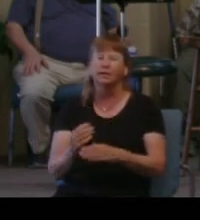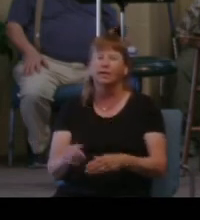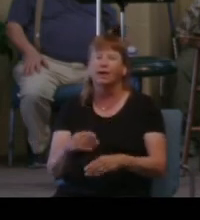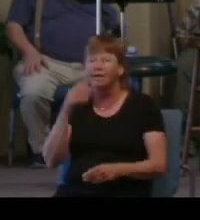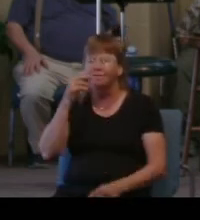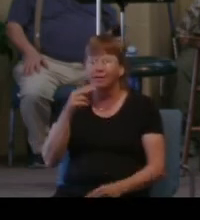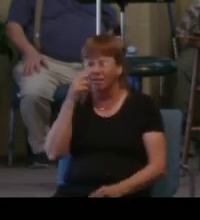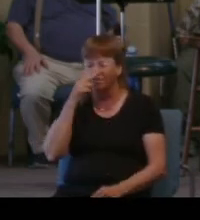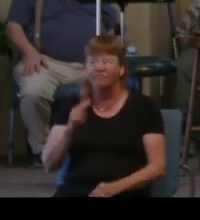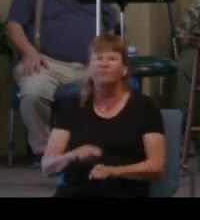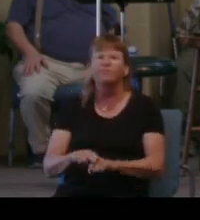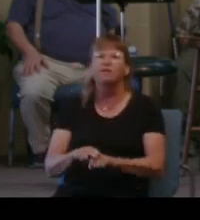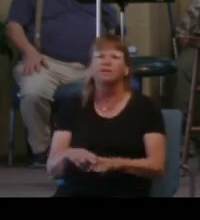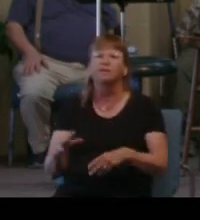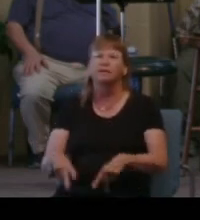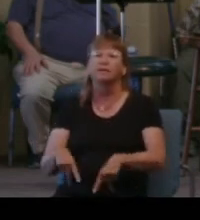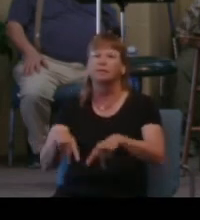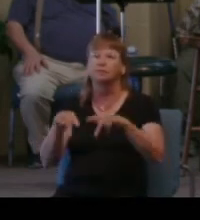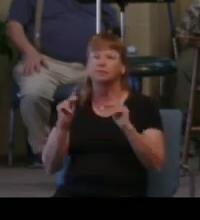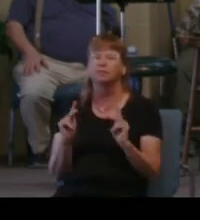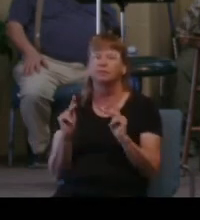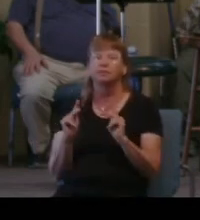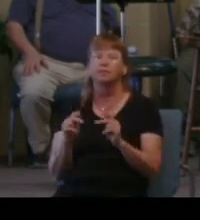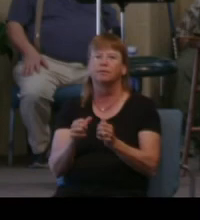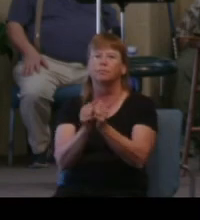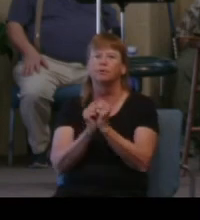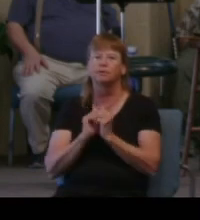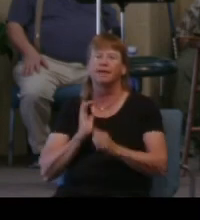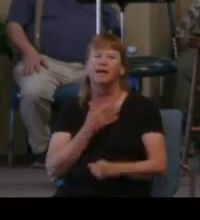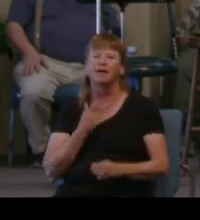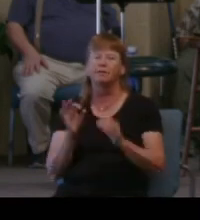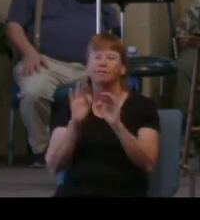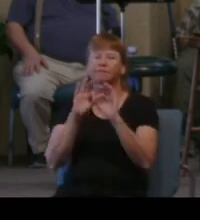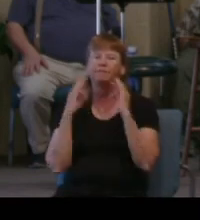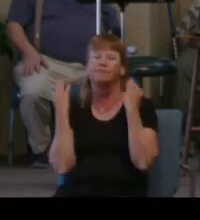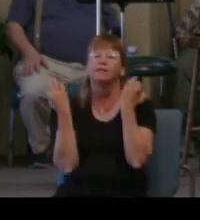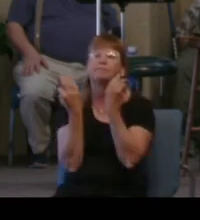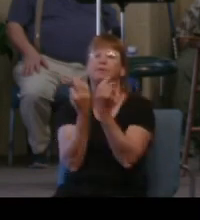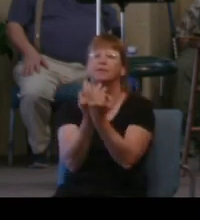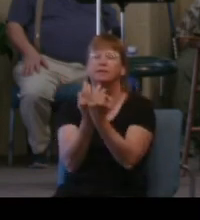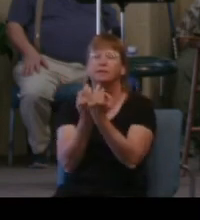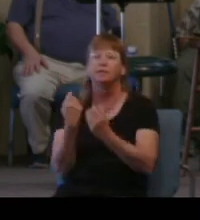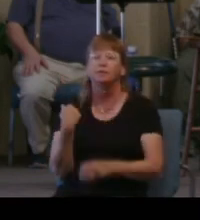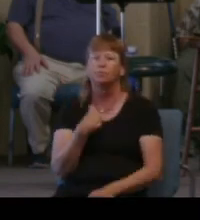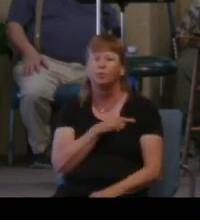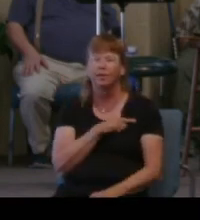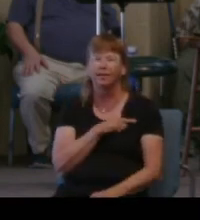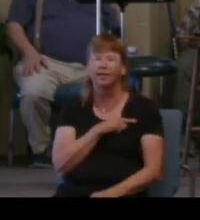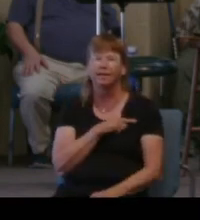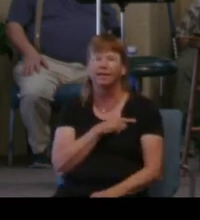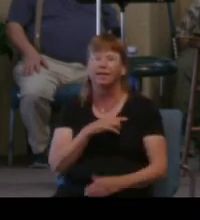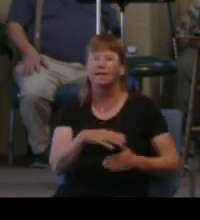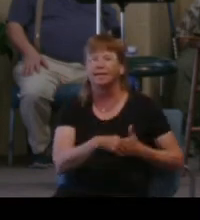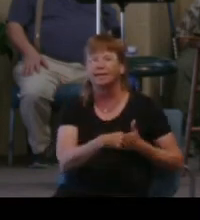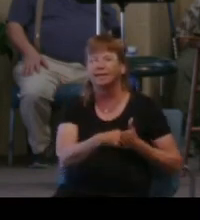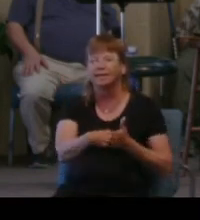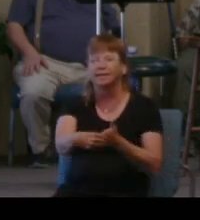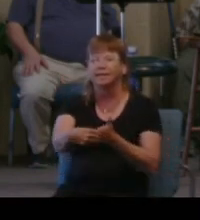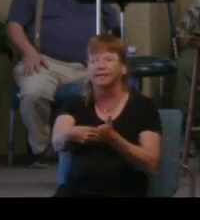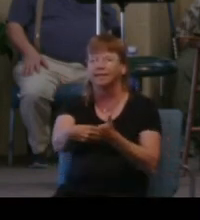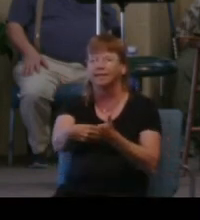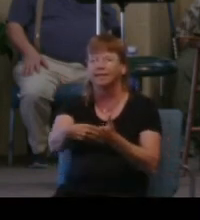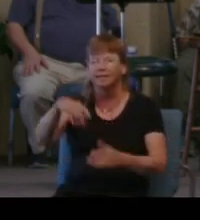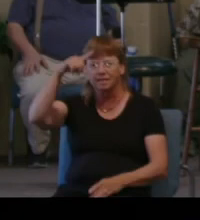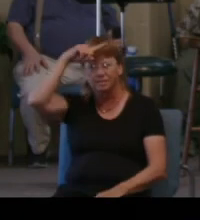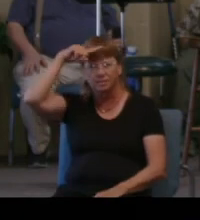share more information in the back afterwards. But Natalie and I have the opportunity to help co-lead a mission trip this summer with our